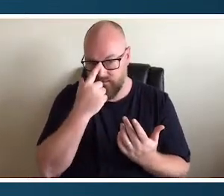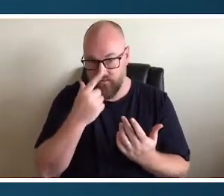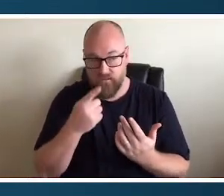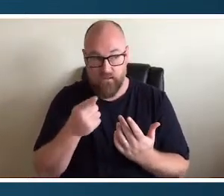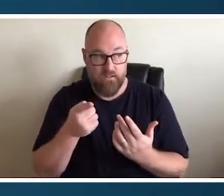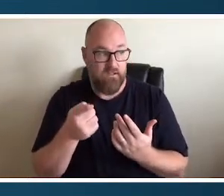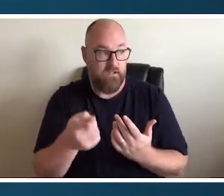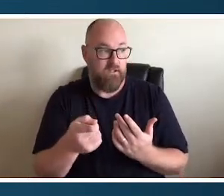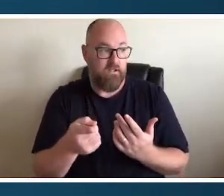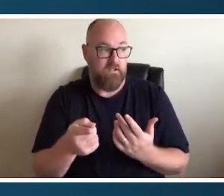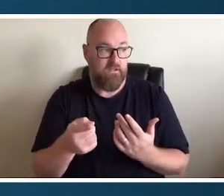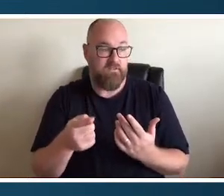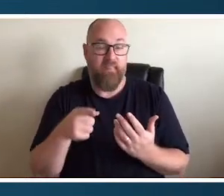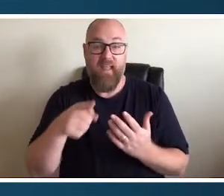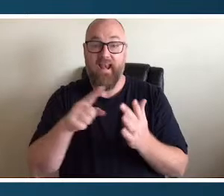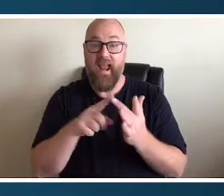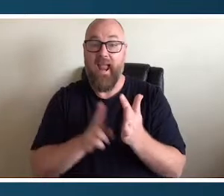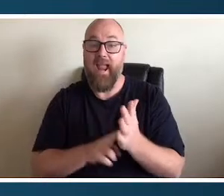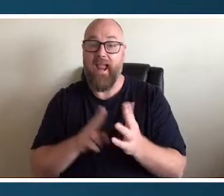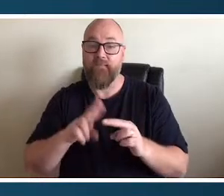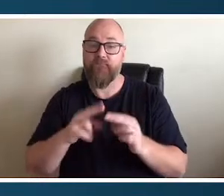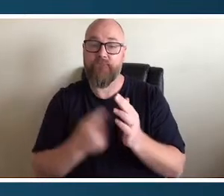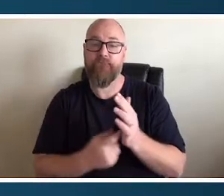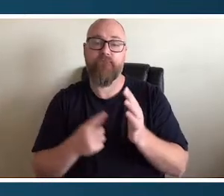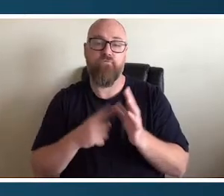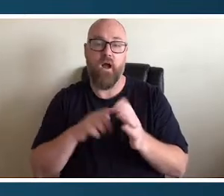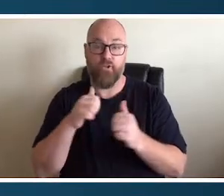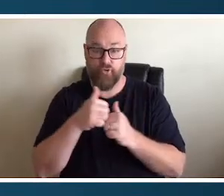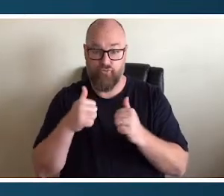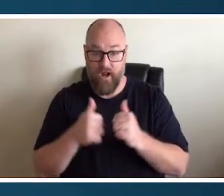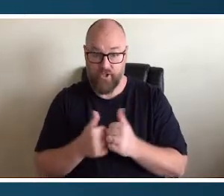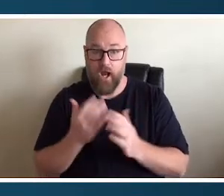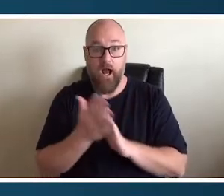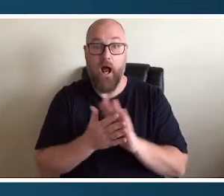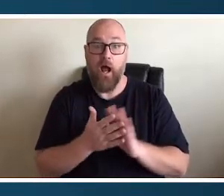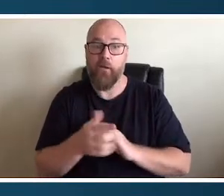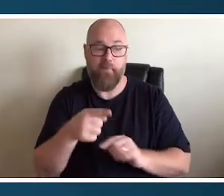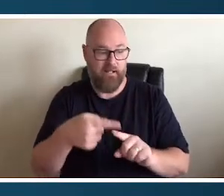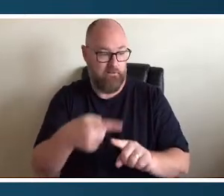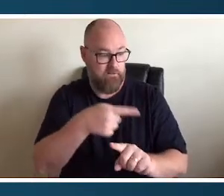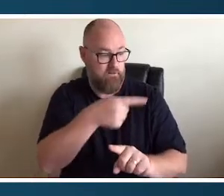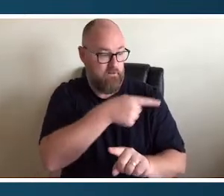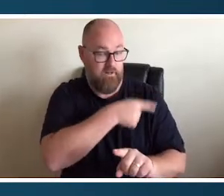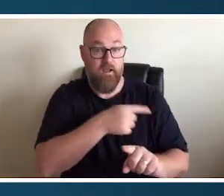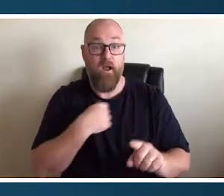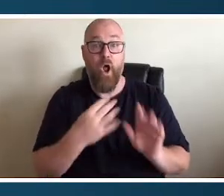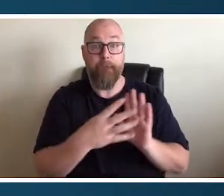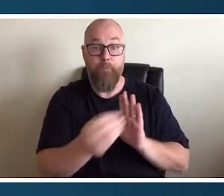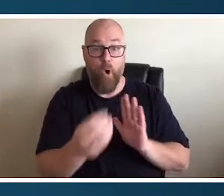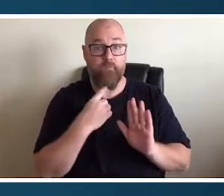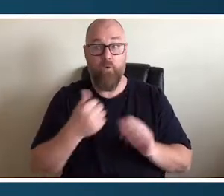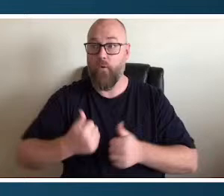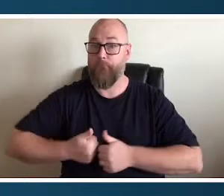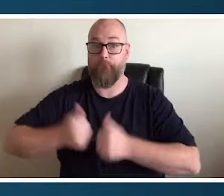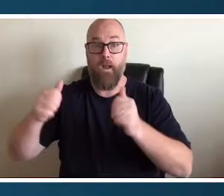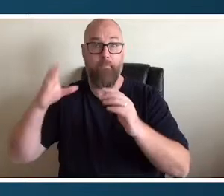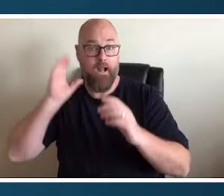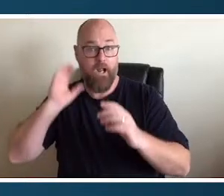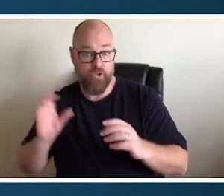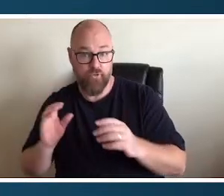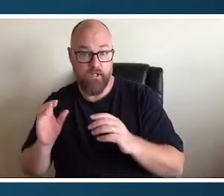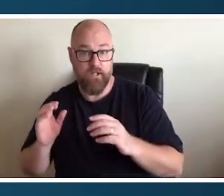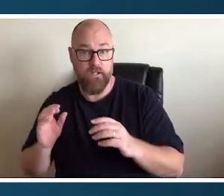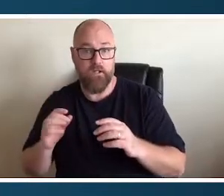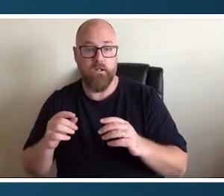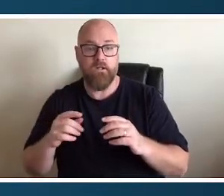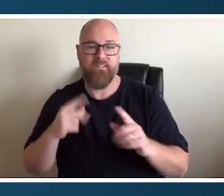which can hinder the replication of models that might have been successful in a more developed context. Third,